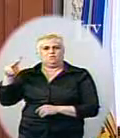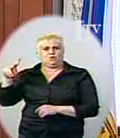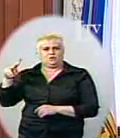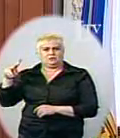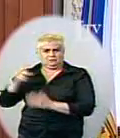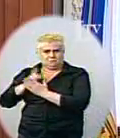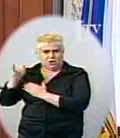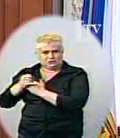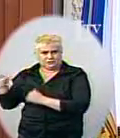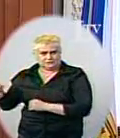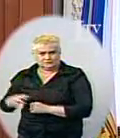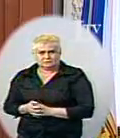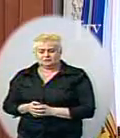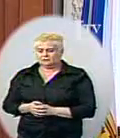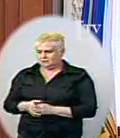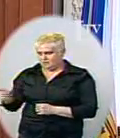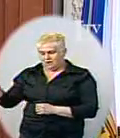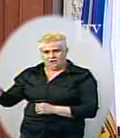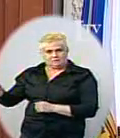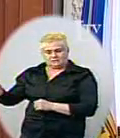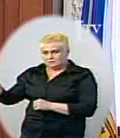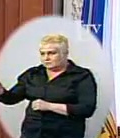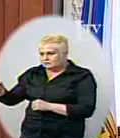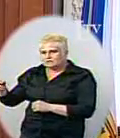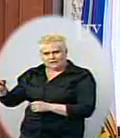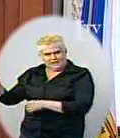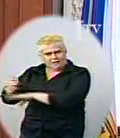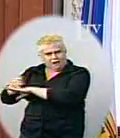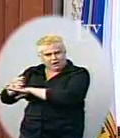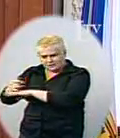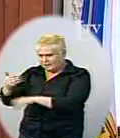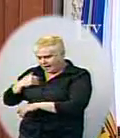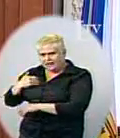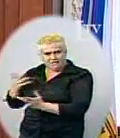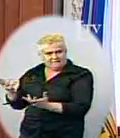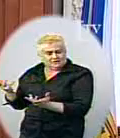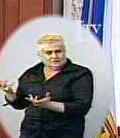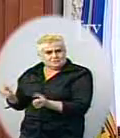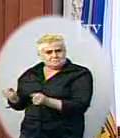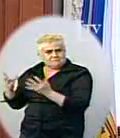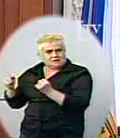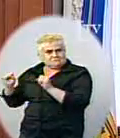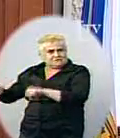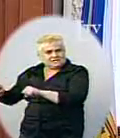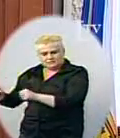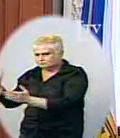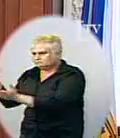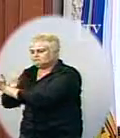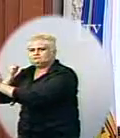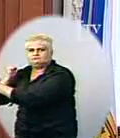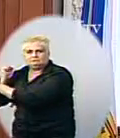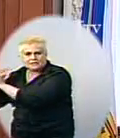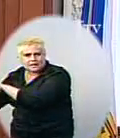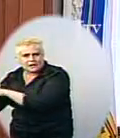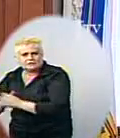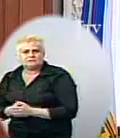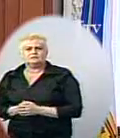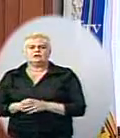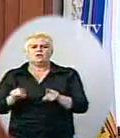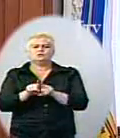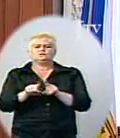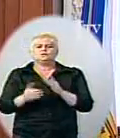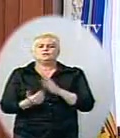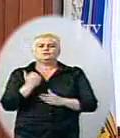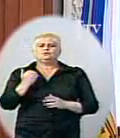tap into the amazing potential the island holds. The province also welcomes the new Economic